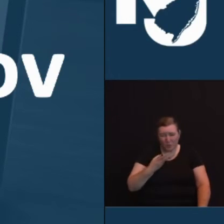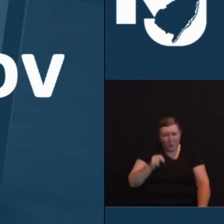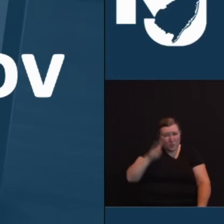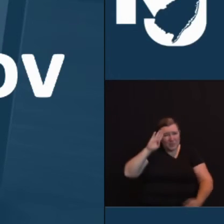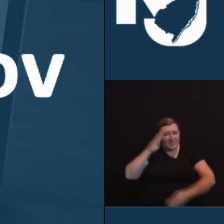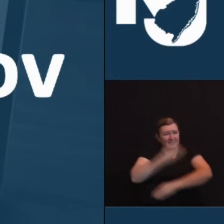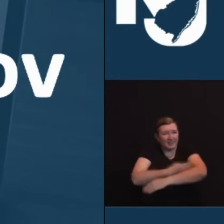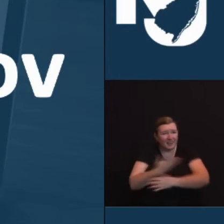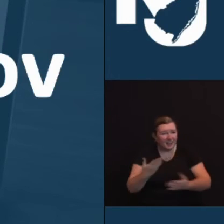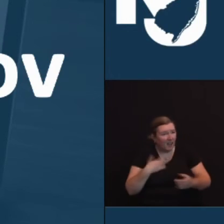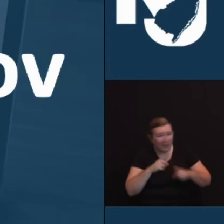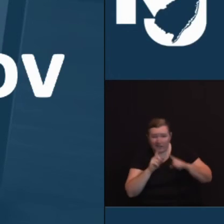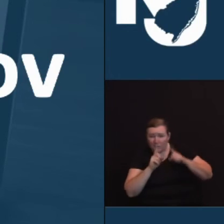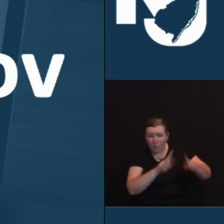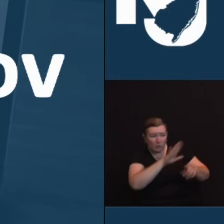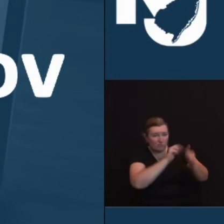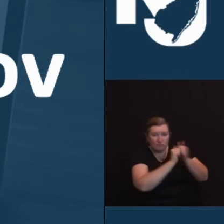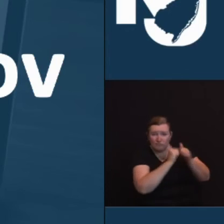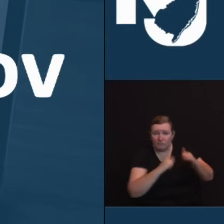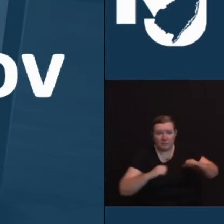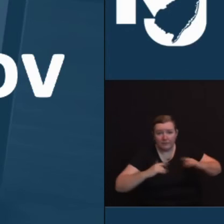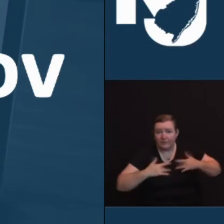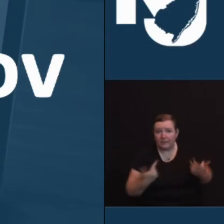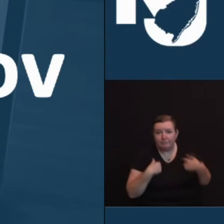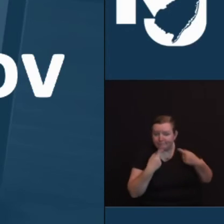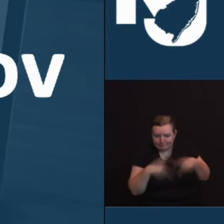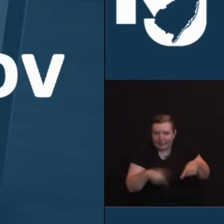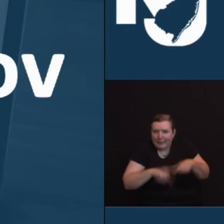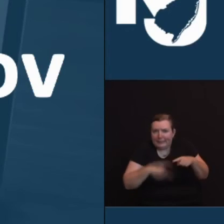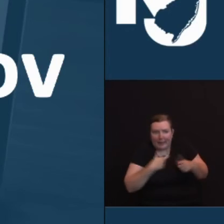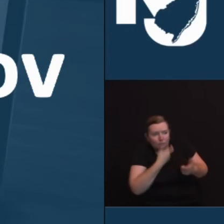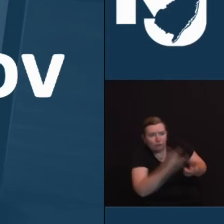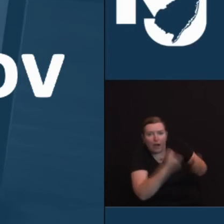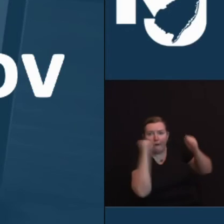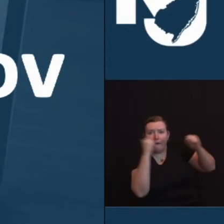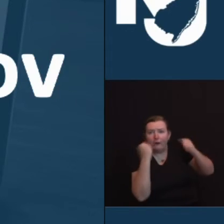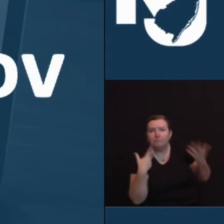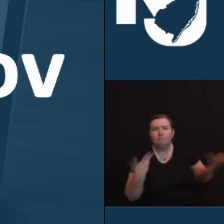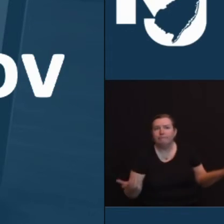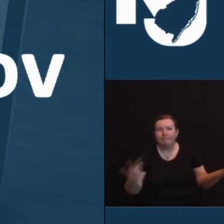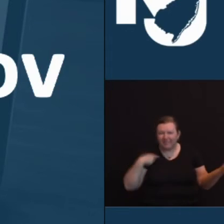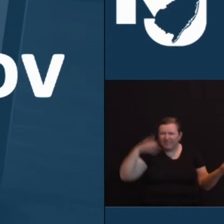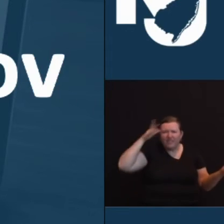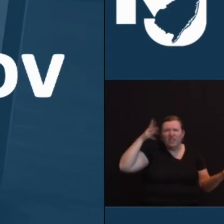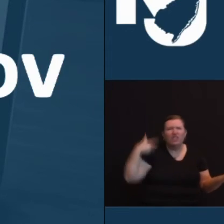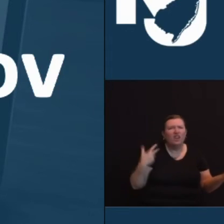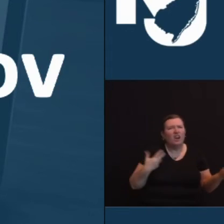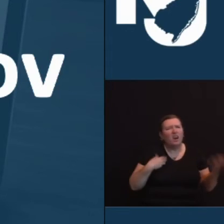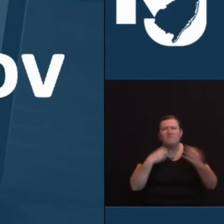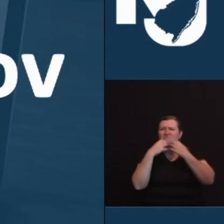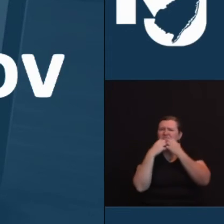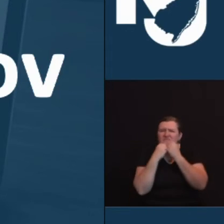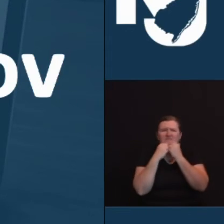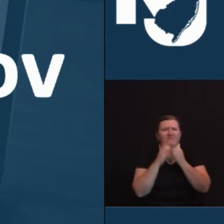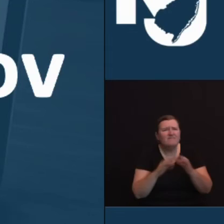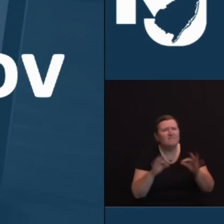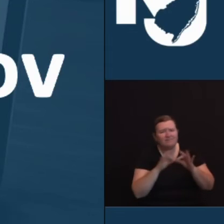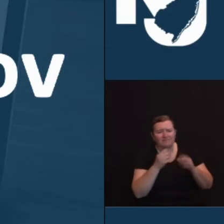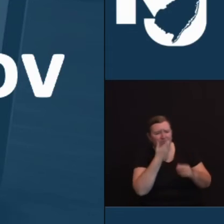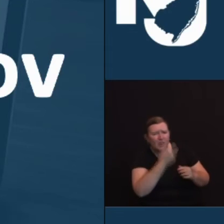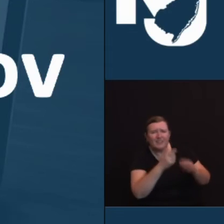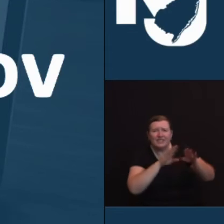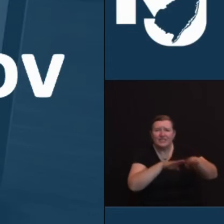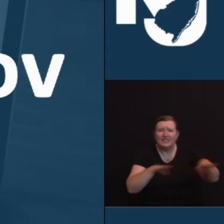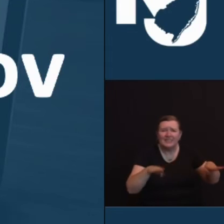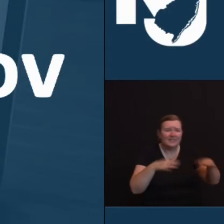and I know that'll stay the case. As a parent, I understand the importance of watching our kids play and the thrill of cheering them on. But right now,